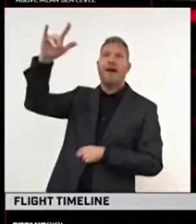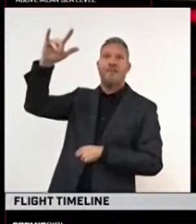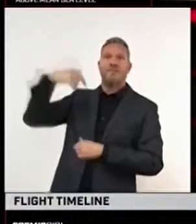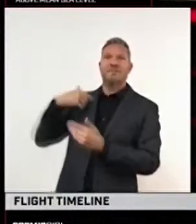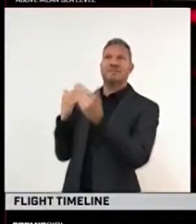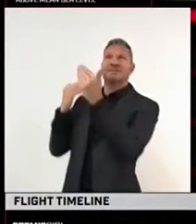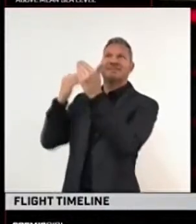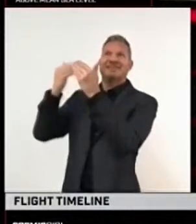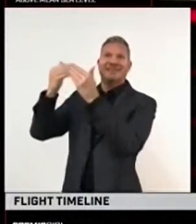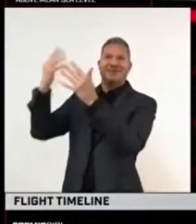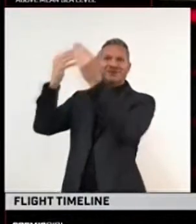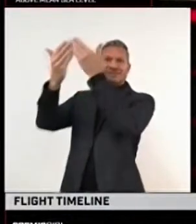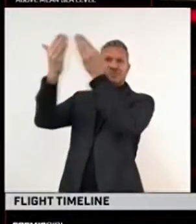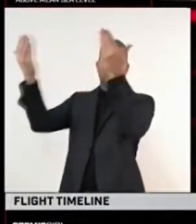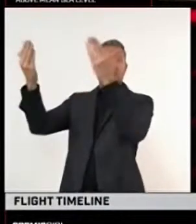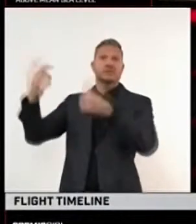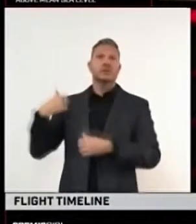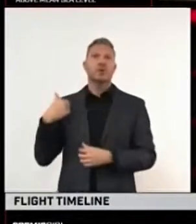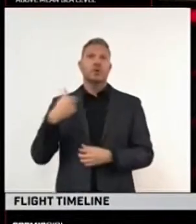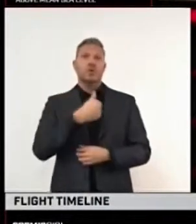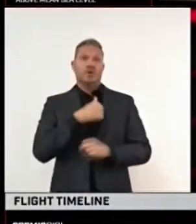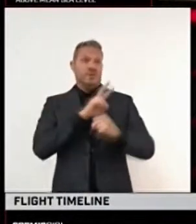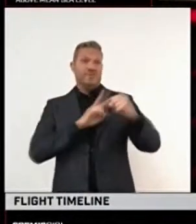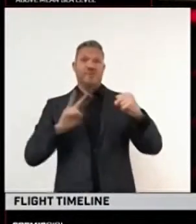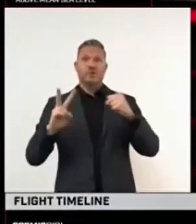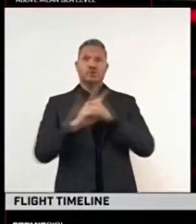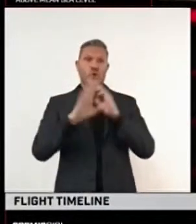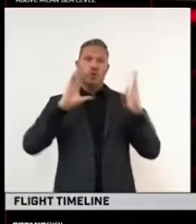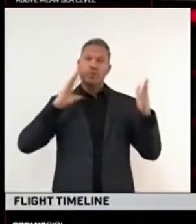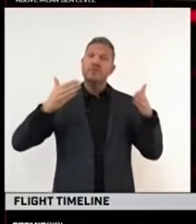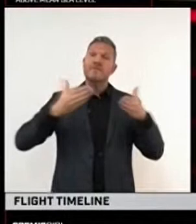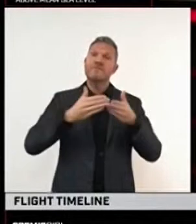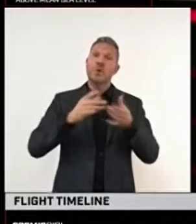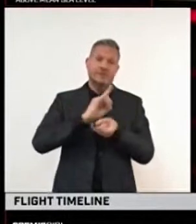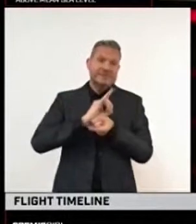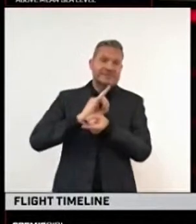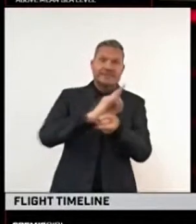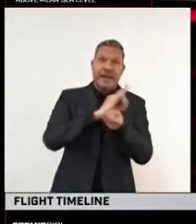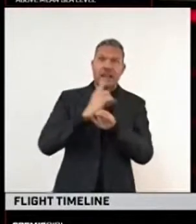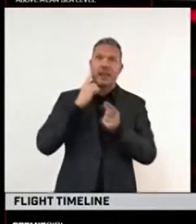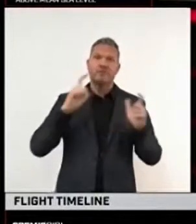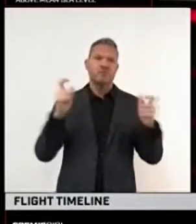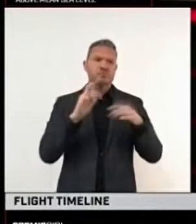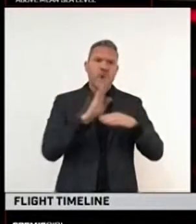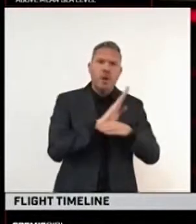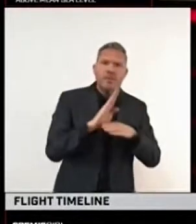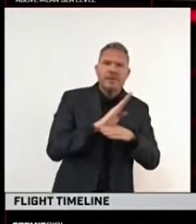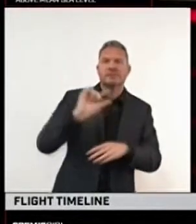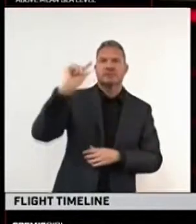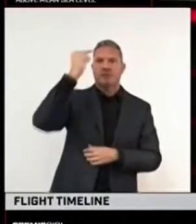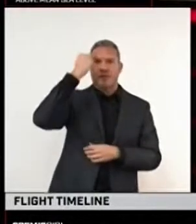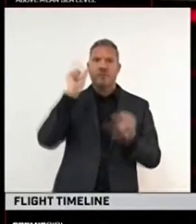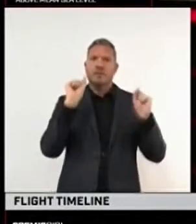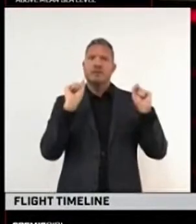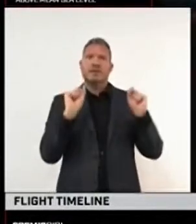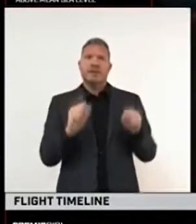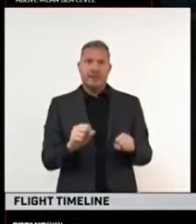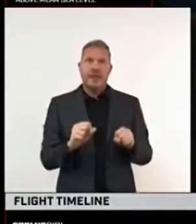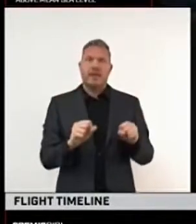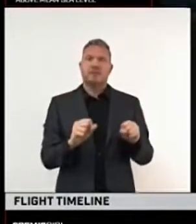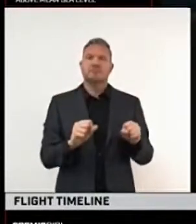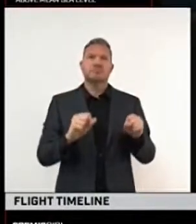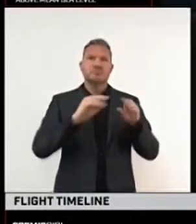affordable access for small satellites that bring positive change to all of us back here on Earth. So to help everyone at home differentiate between Virgin